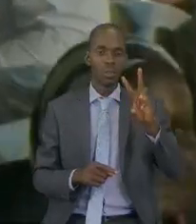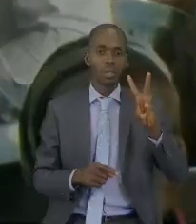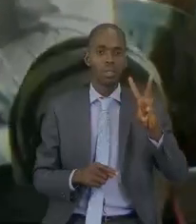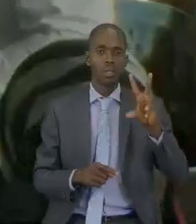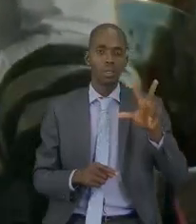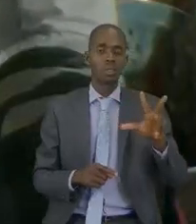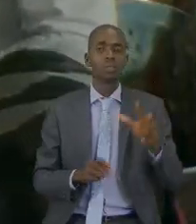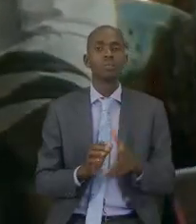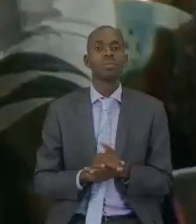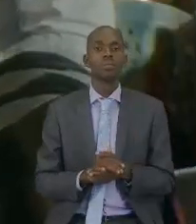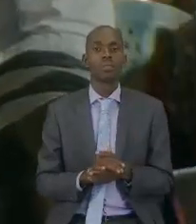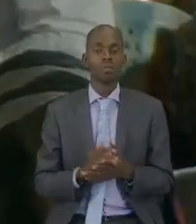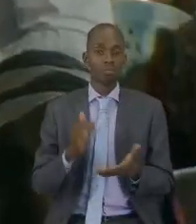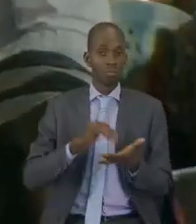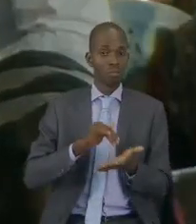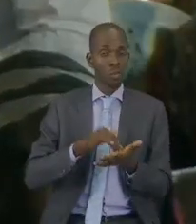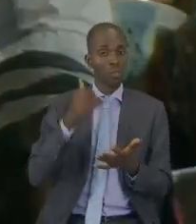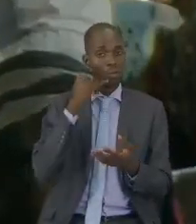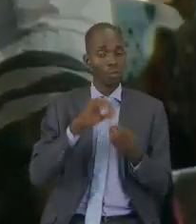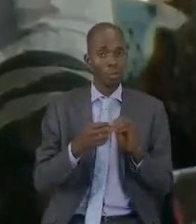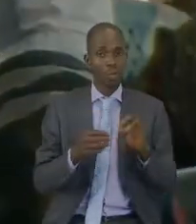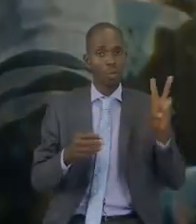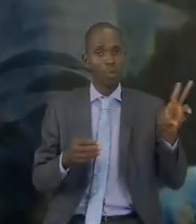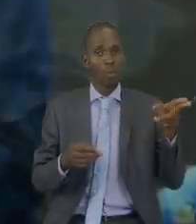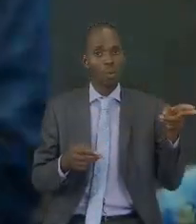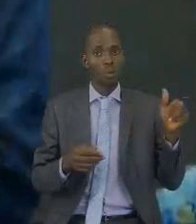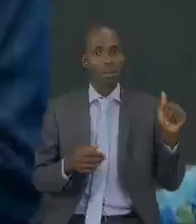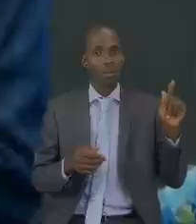+234 915 444 9263. I repeat,